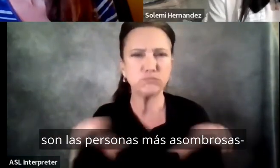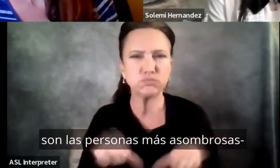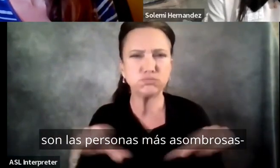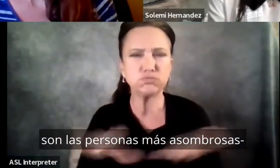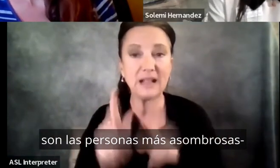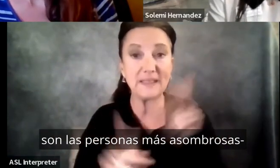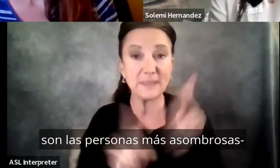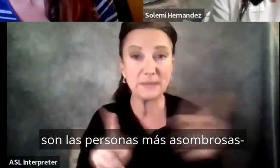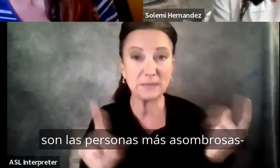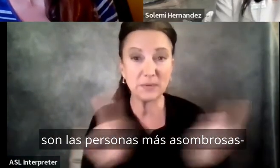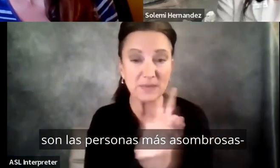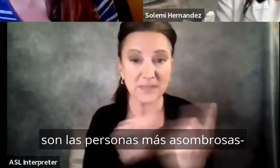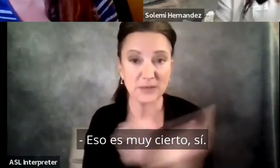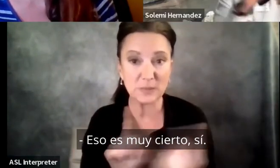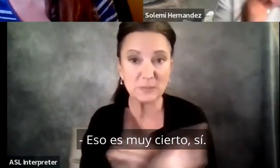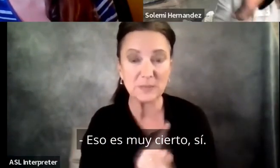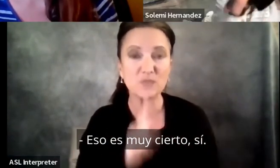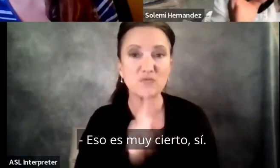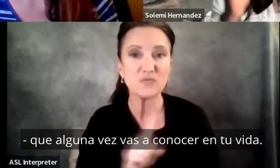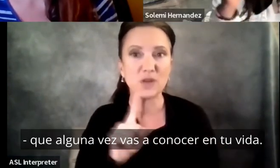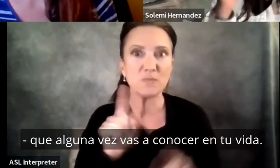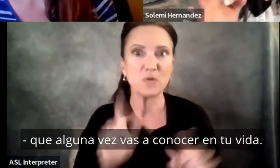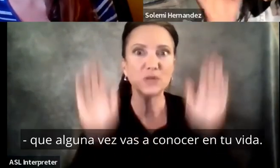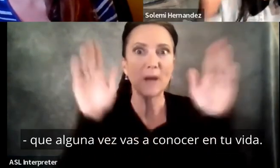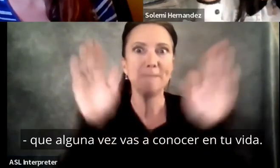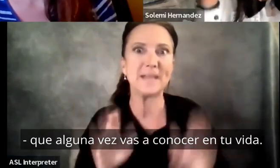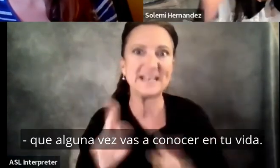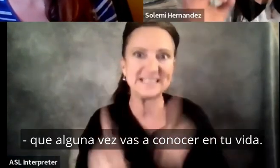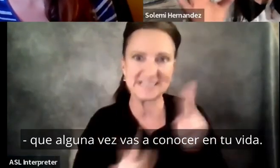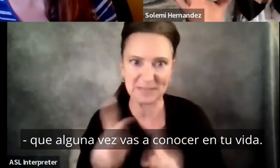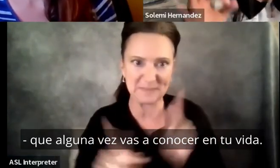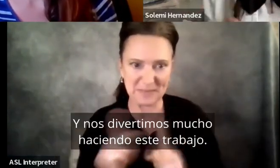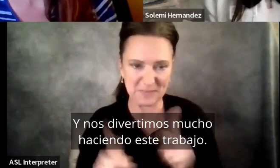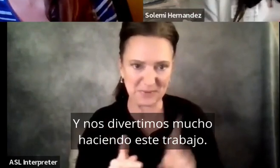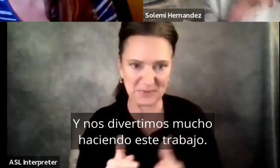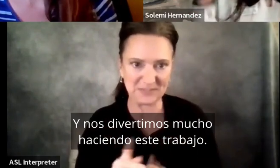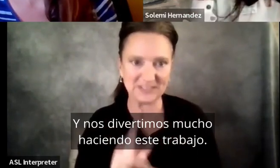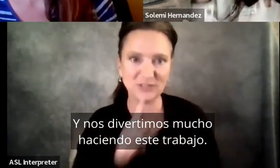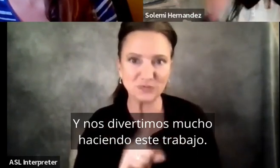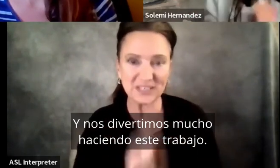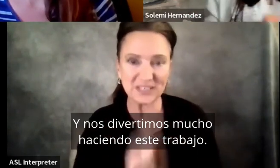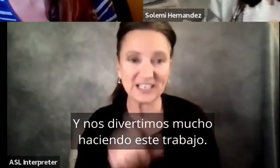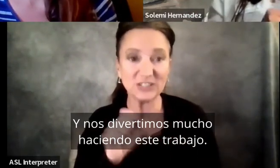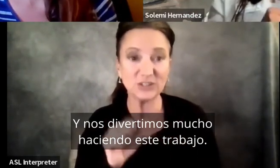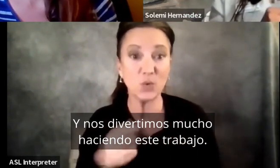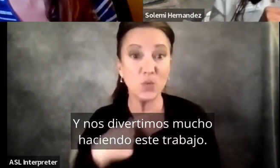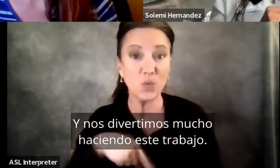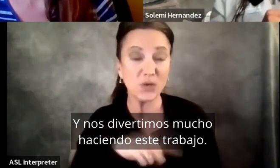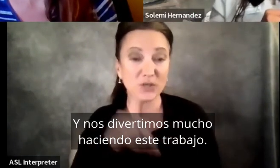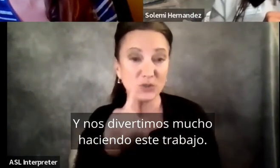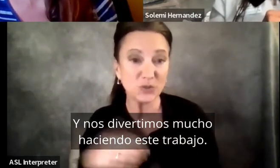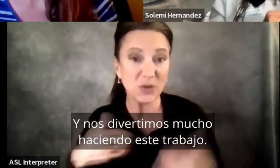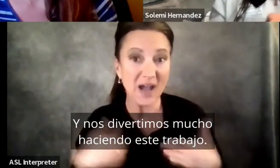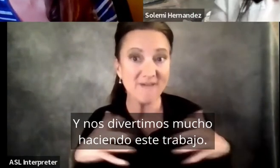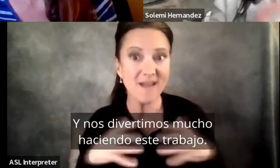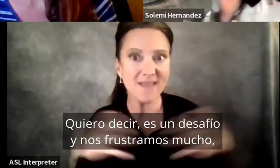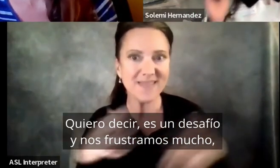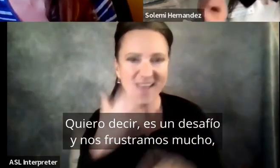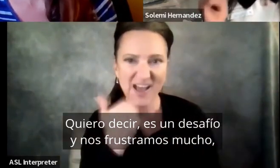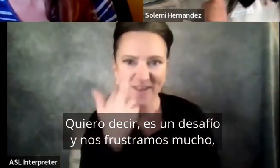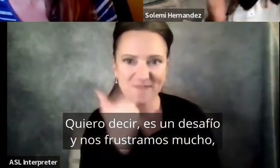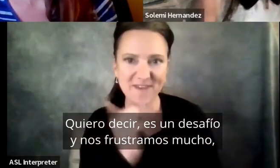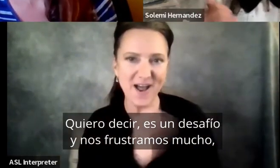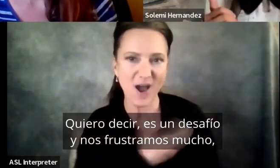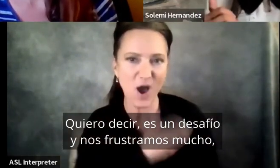is the most amazing people you're ever going to meet in your life. Yes. And we do have a lot of fun doing this work. I